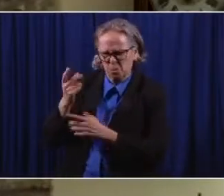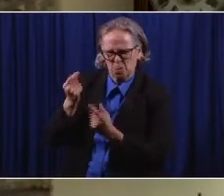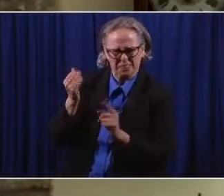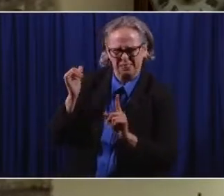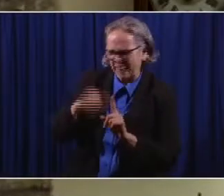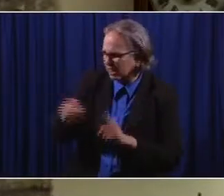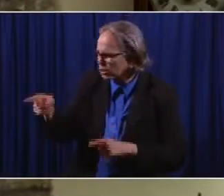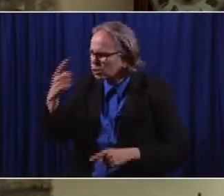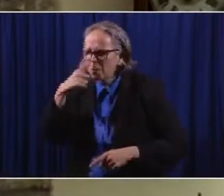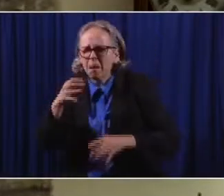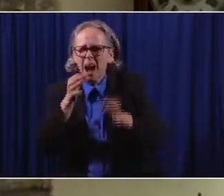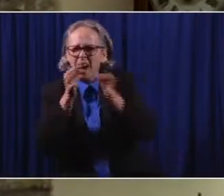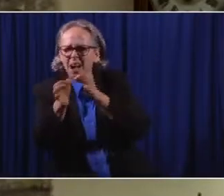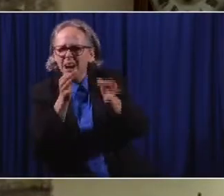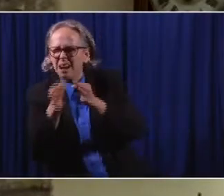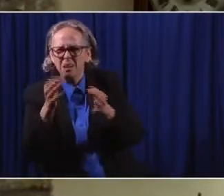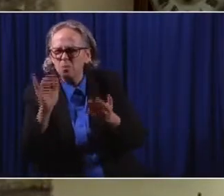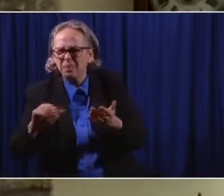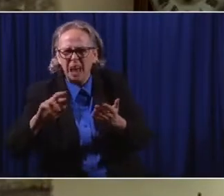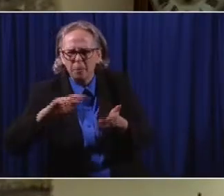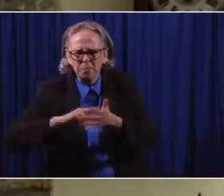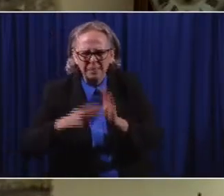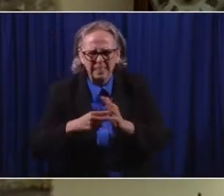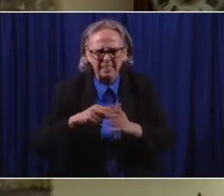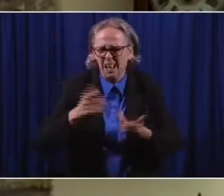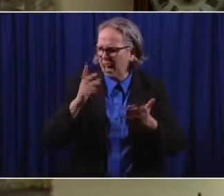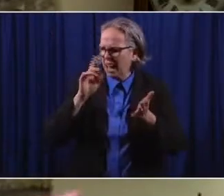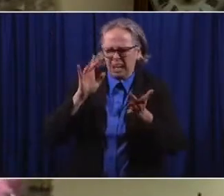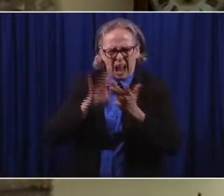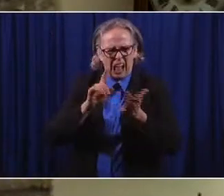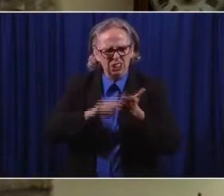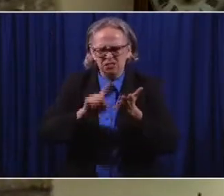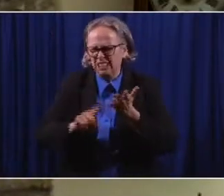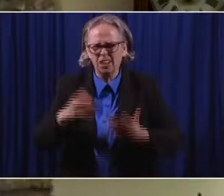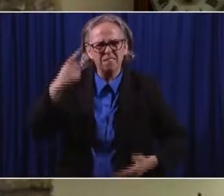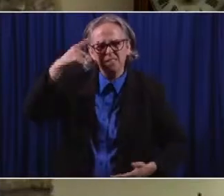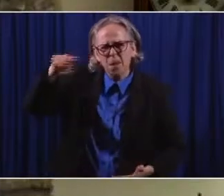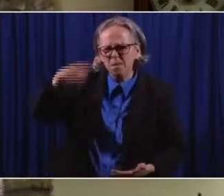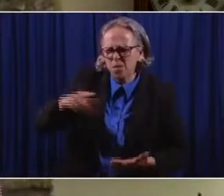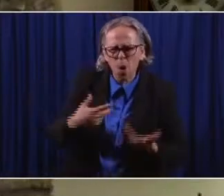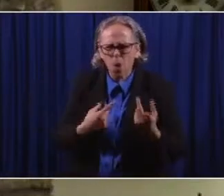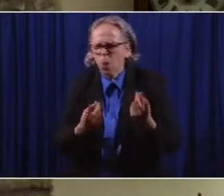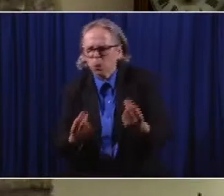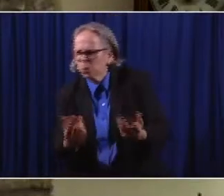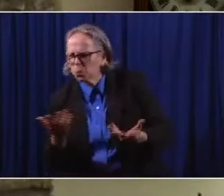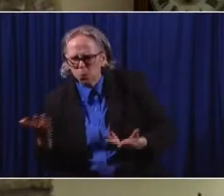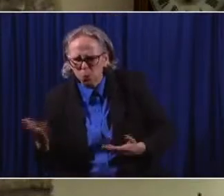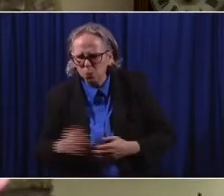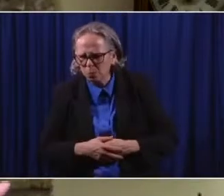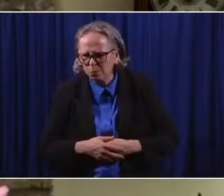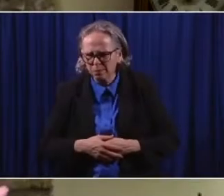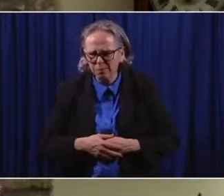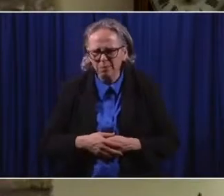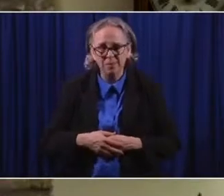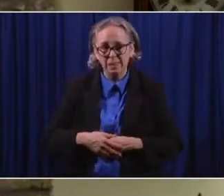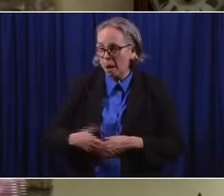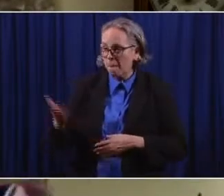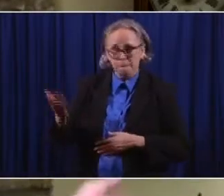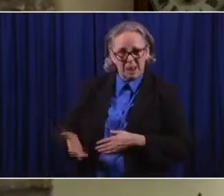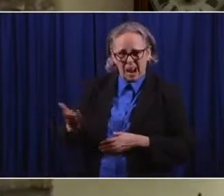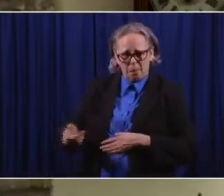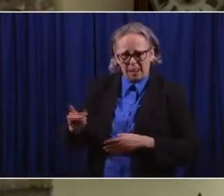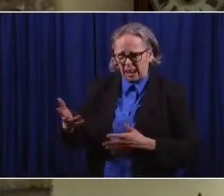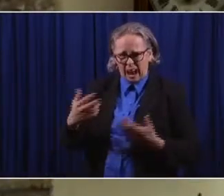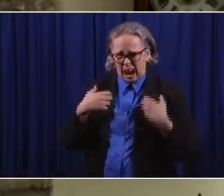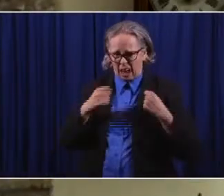from the beginning, and then just kind of information comes in from the time it maybe comes into the health department,